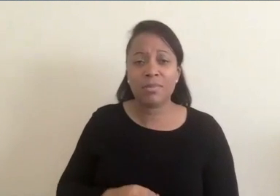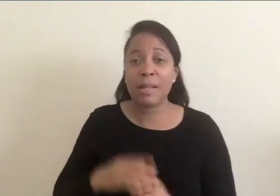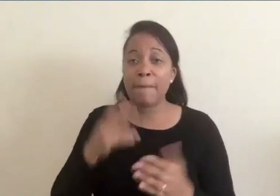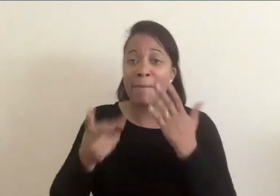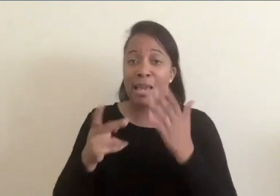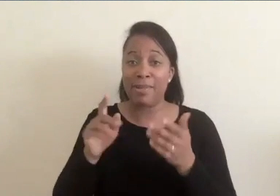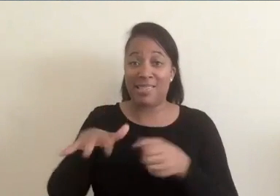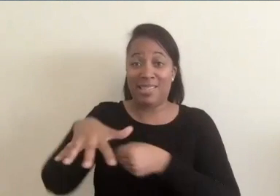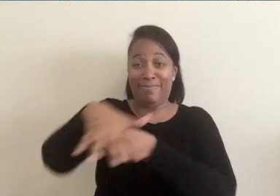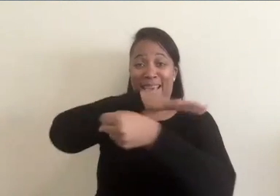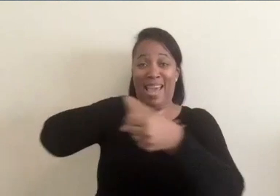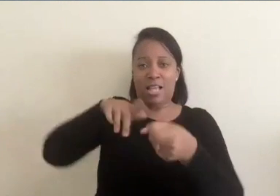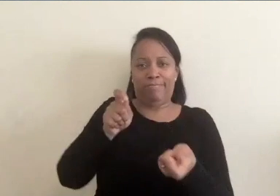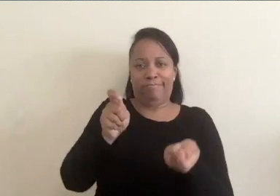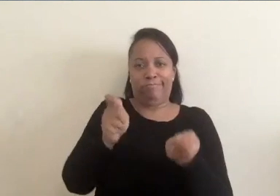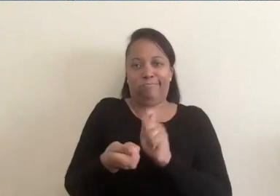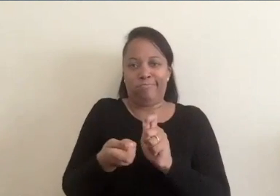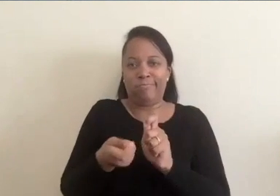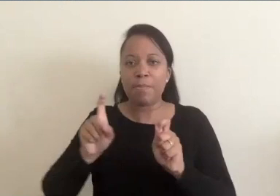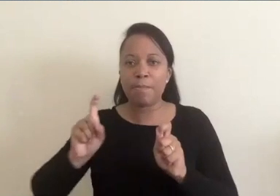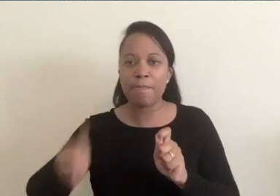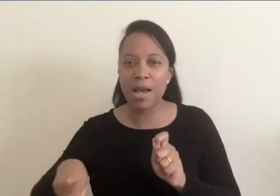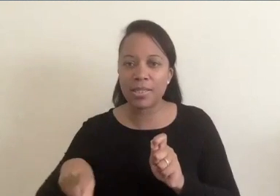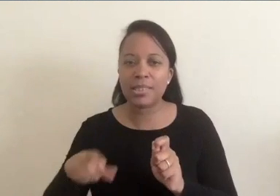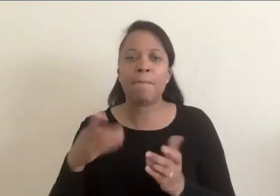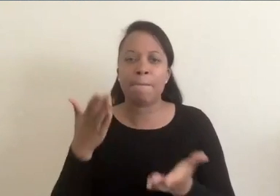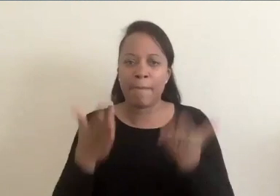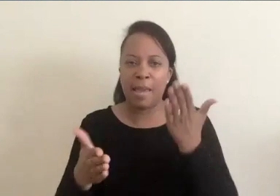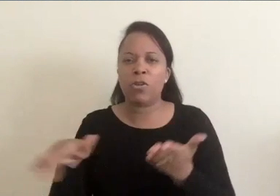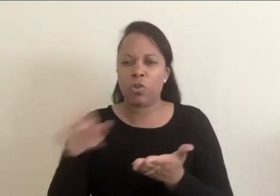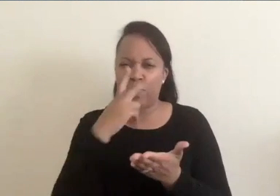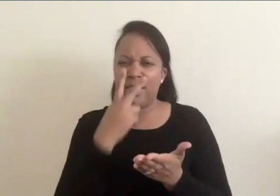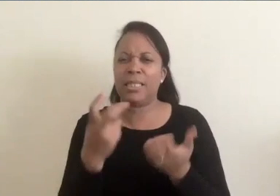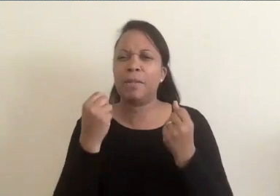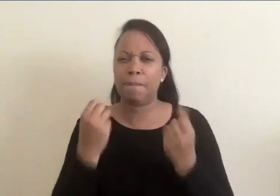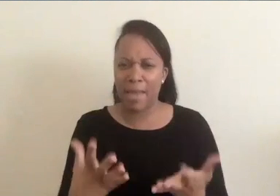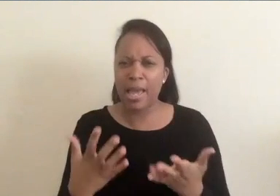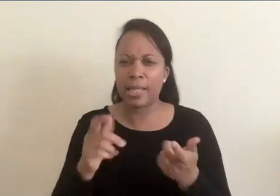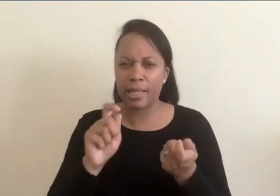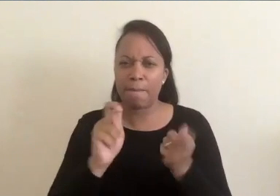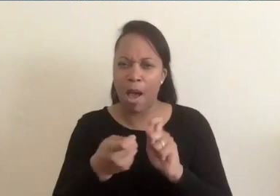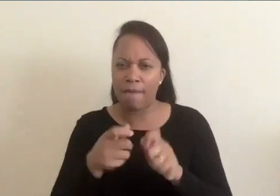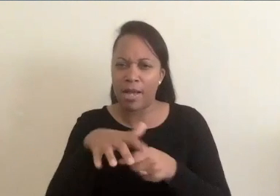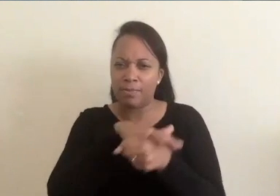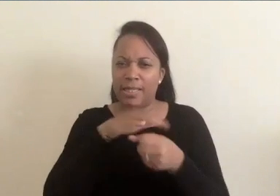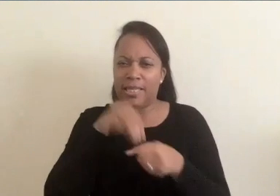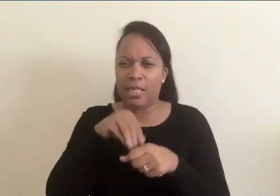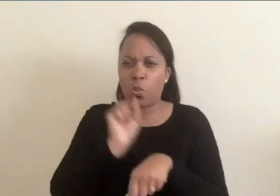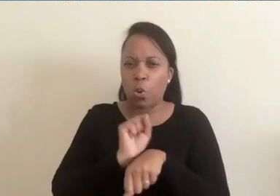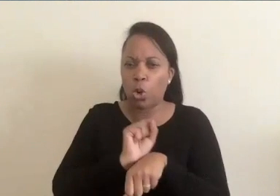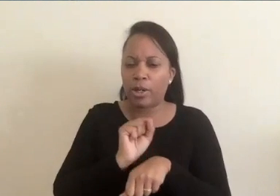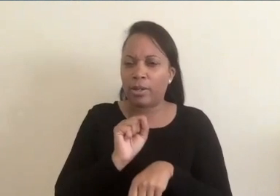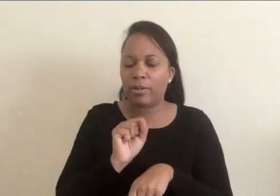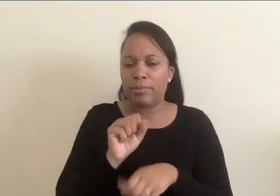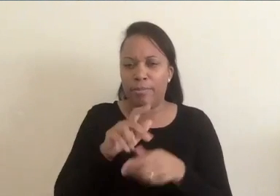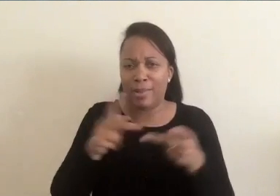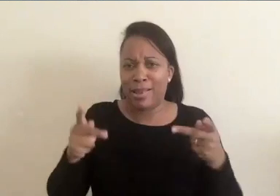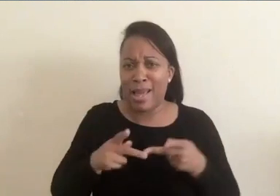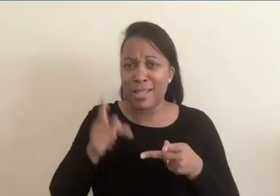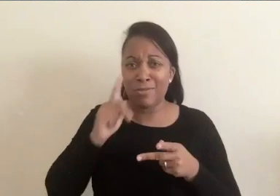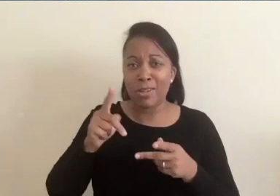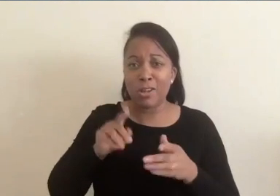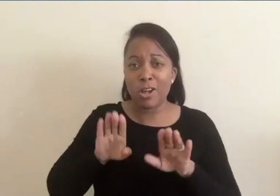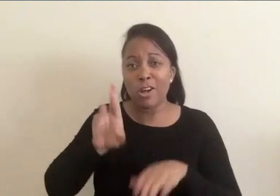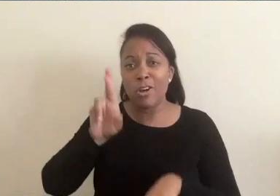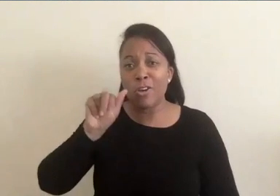be modifying space. You've all probably seen modified space in the workplace, such as ramps or doors